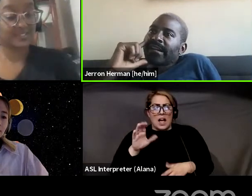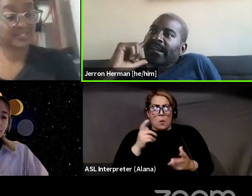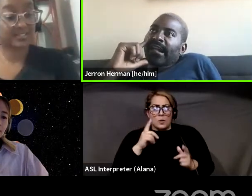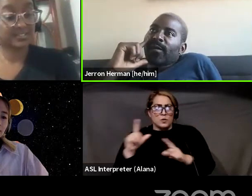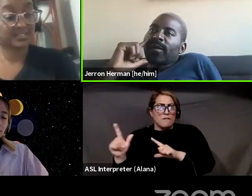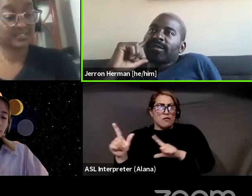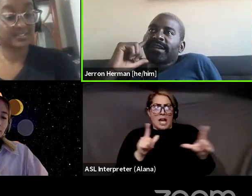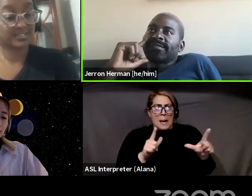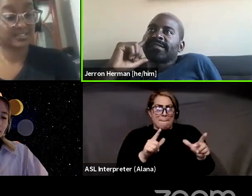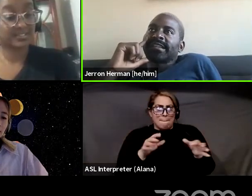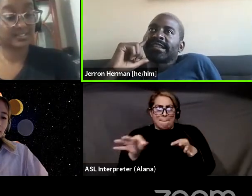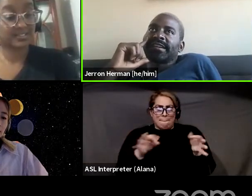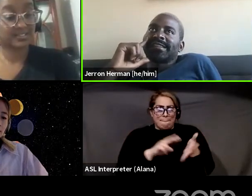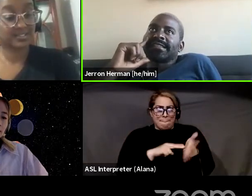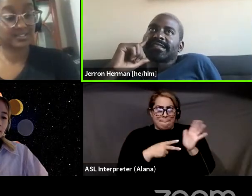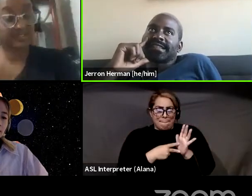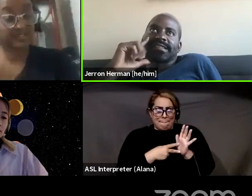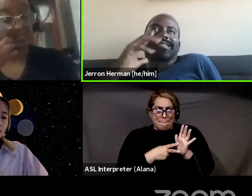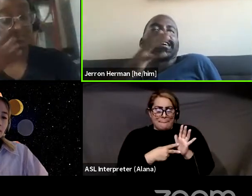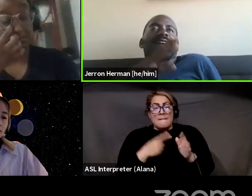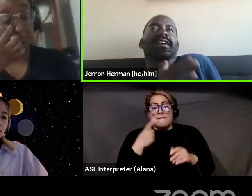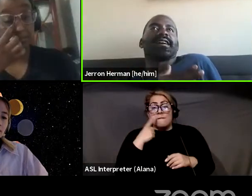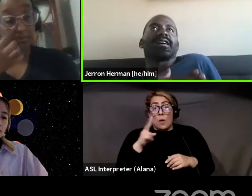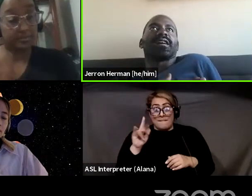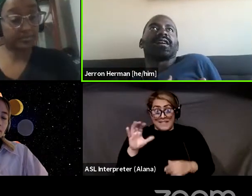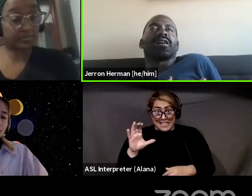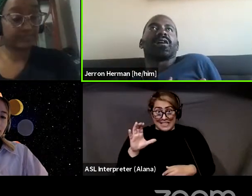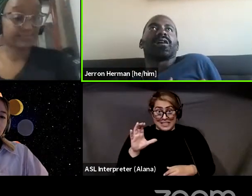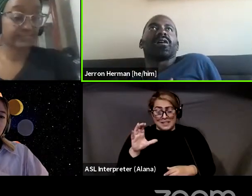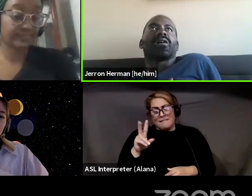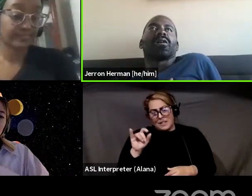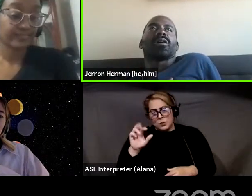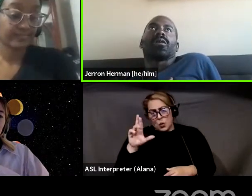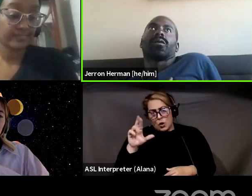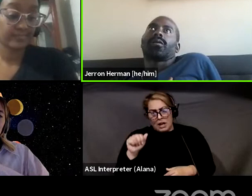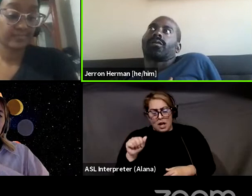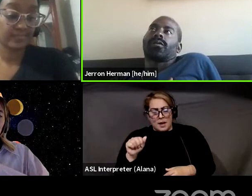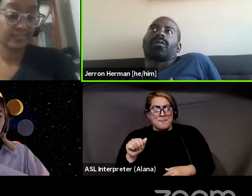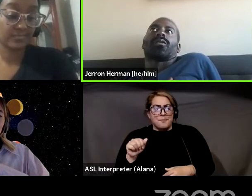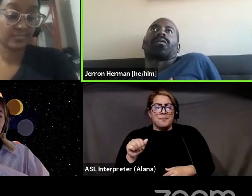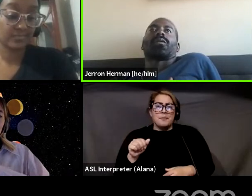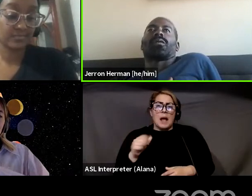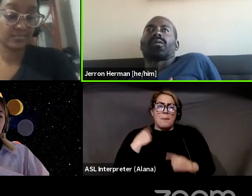Vic, wondering if like there is this like,